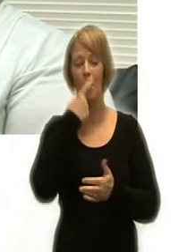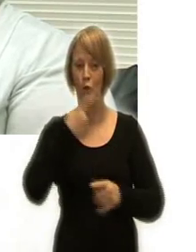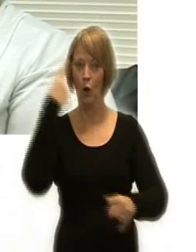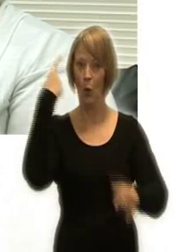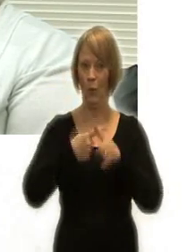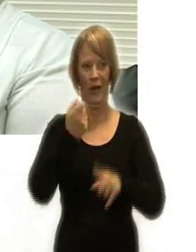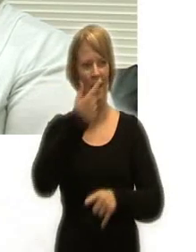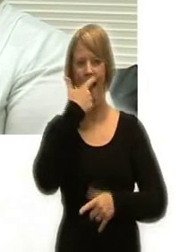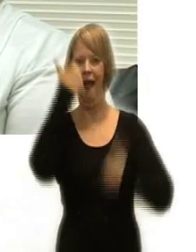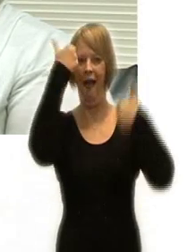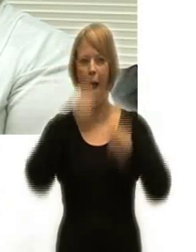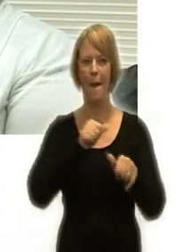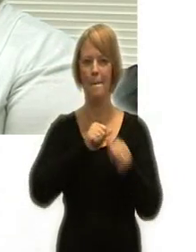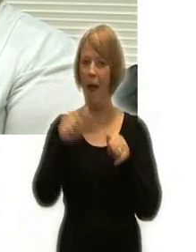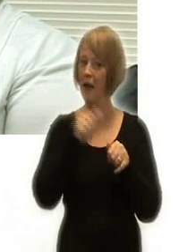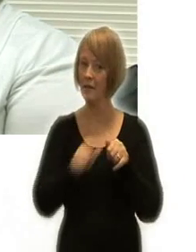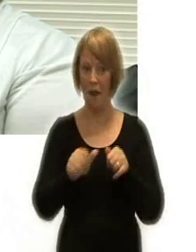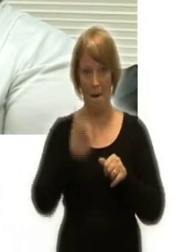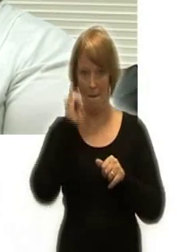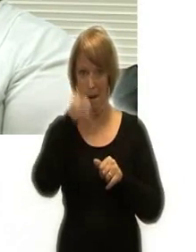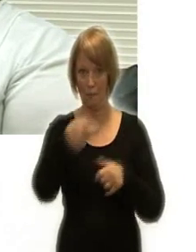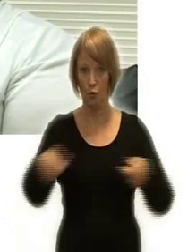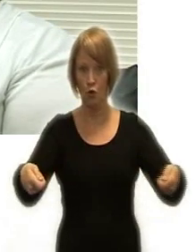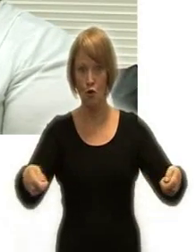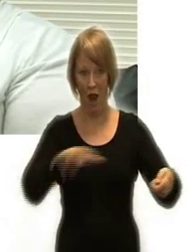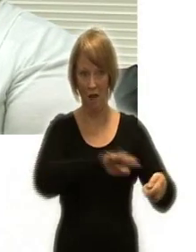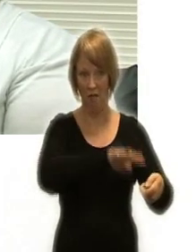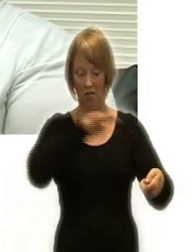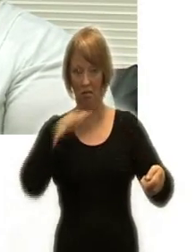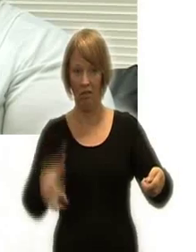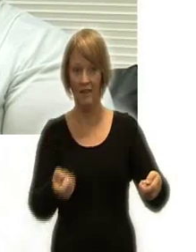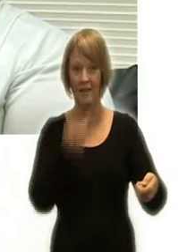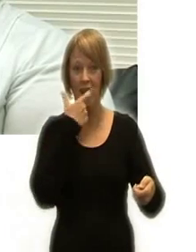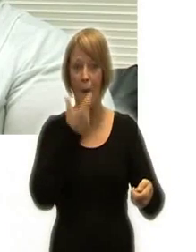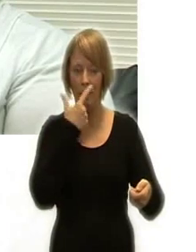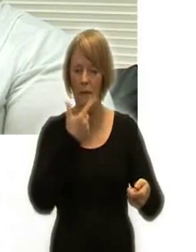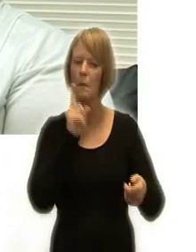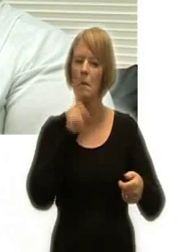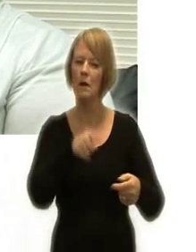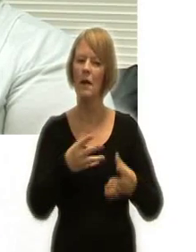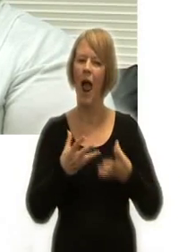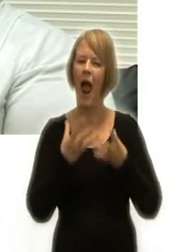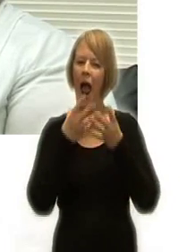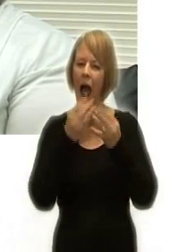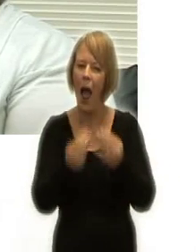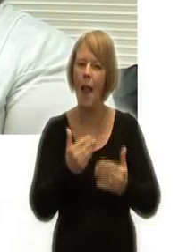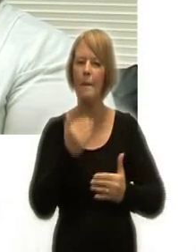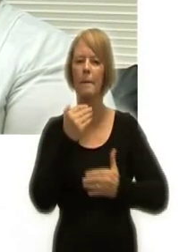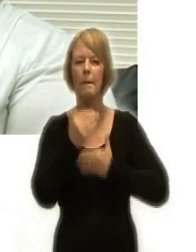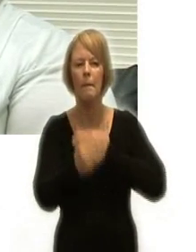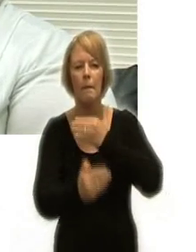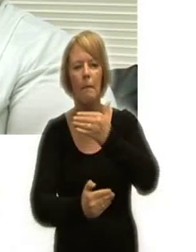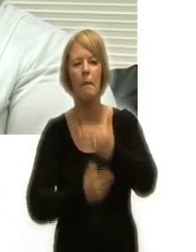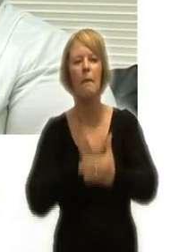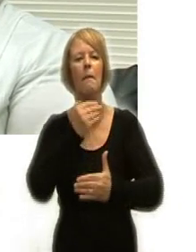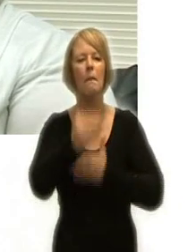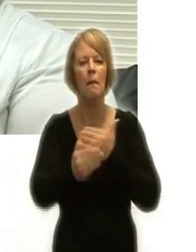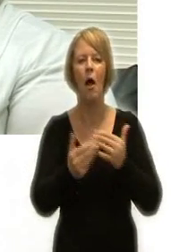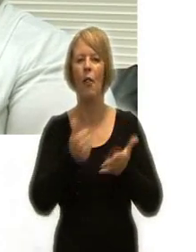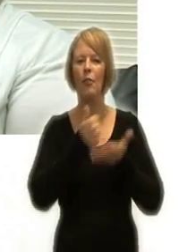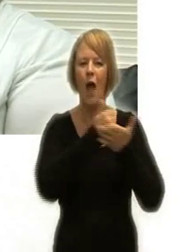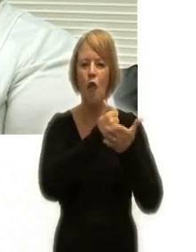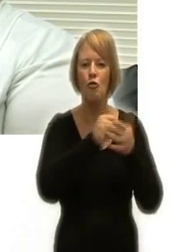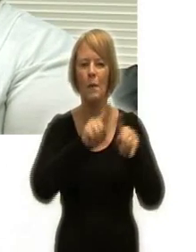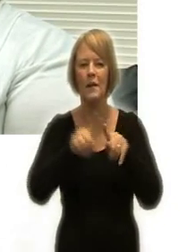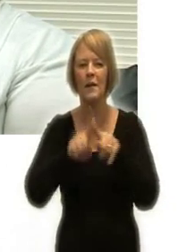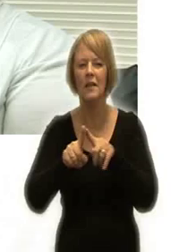know, who will probably point you in a medical direction, because it might take a while before your tablets kick in, or you might have to try a couple of